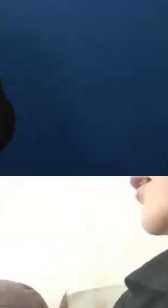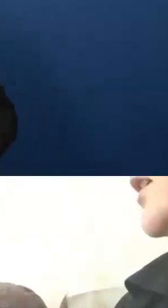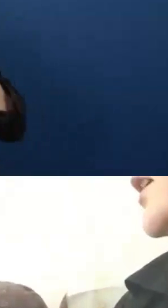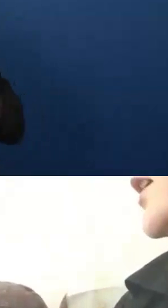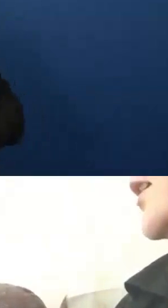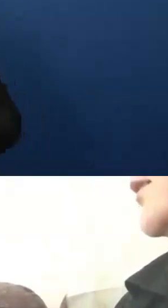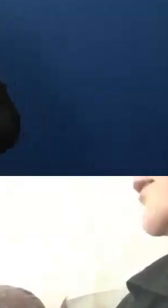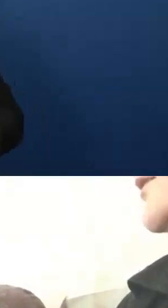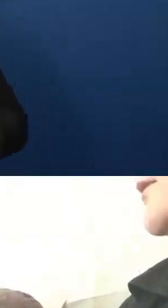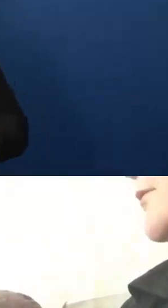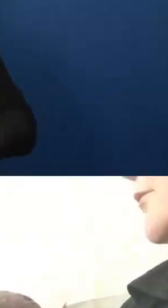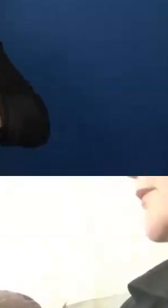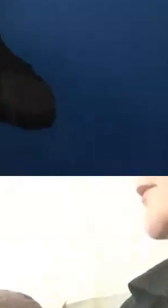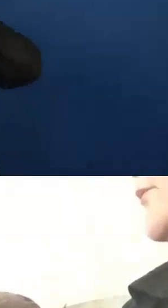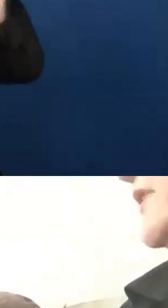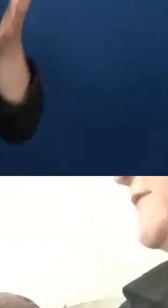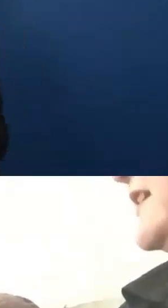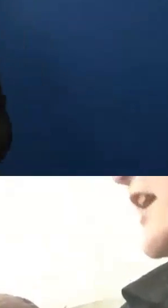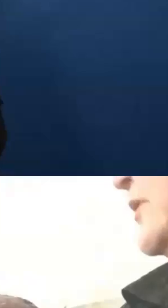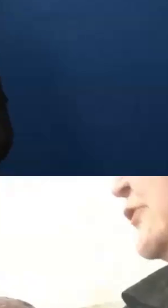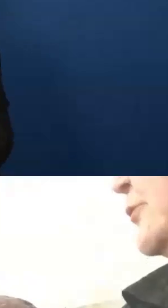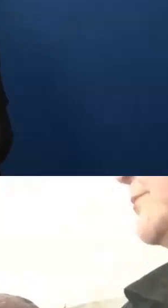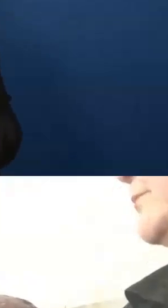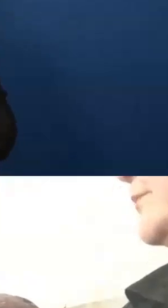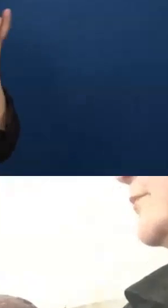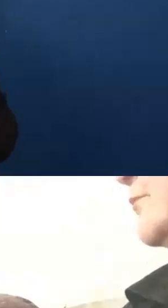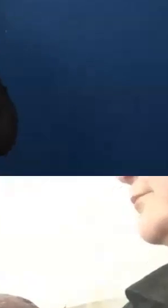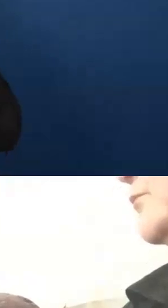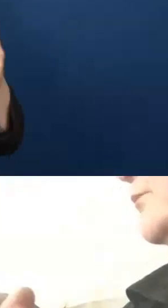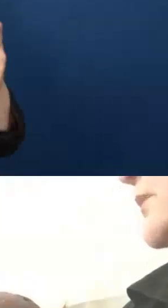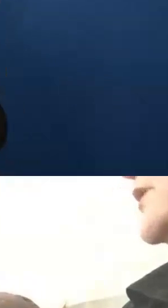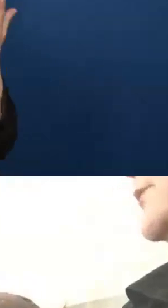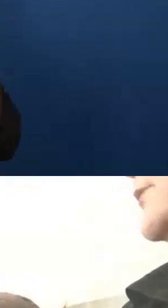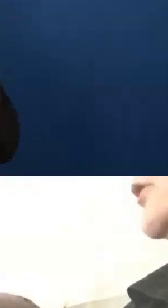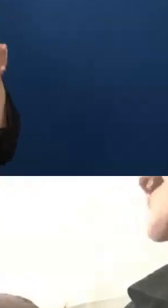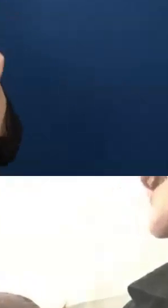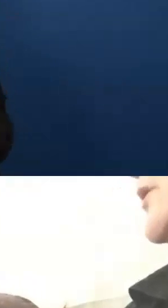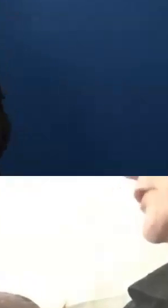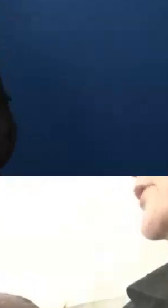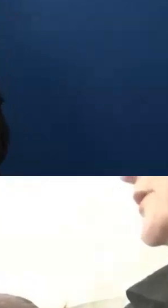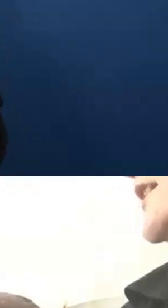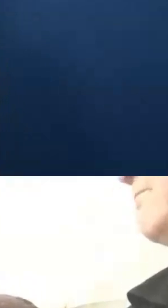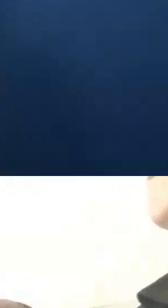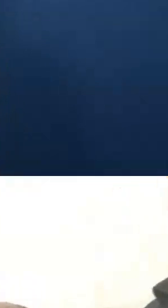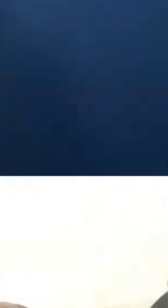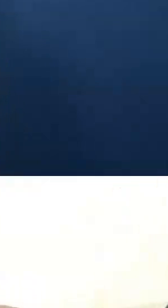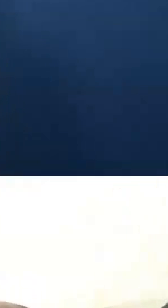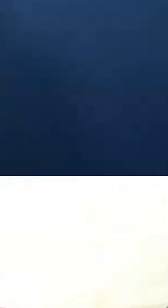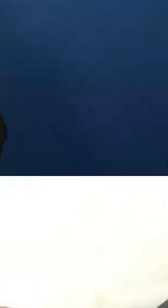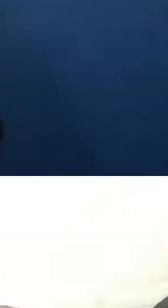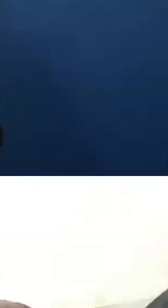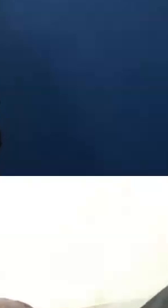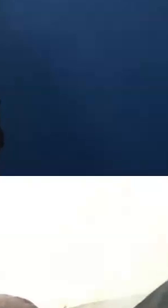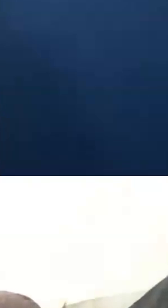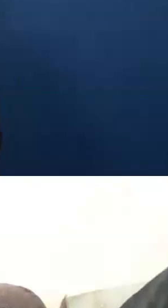international communication platform. With different language groups. And it doesn't, you say. Spoken or sign language users, yeah. And also the